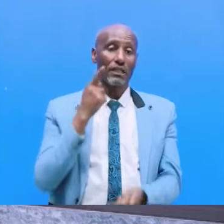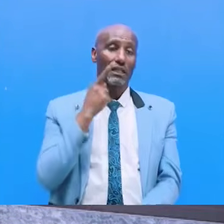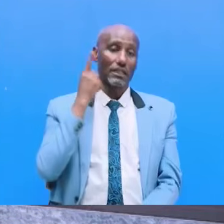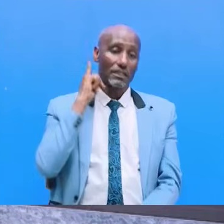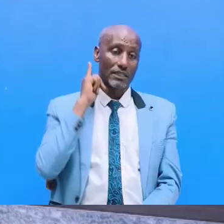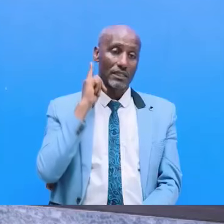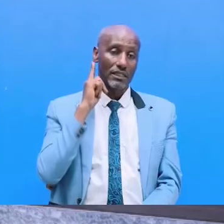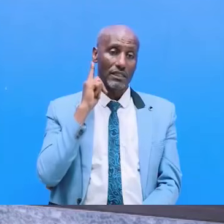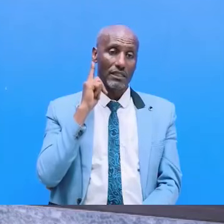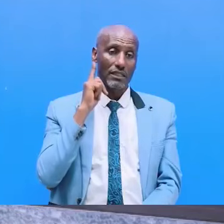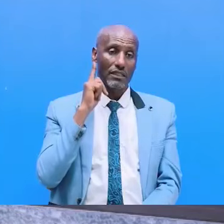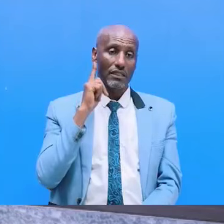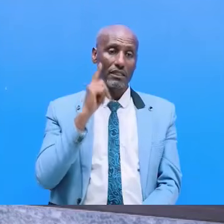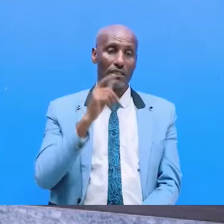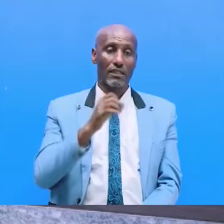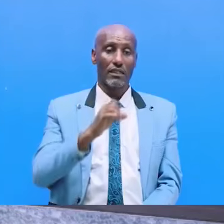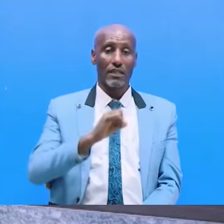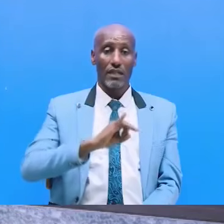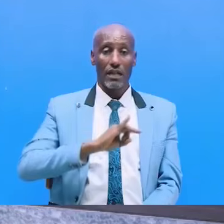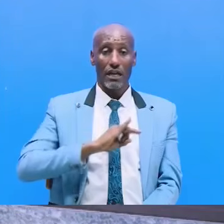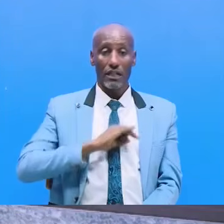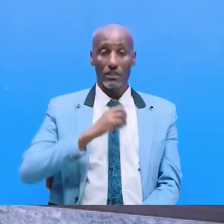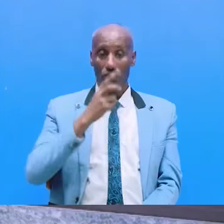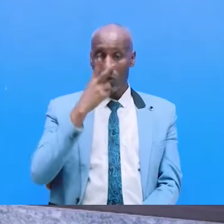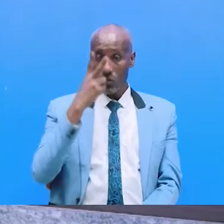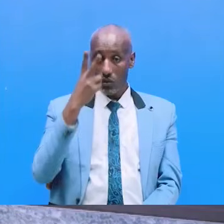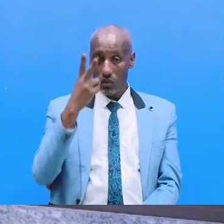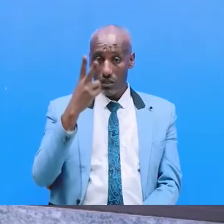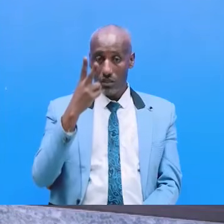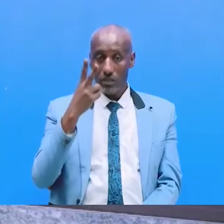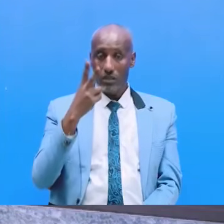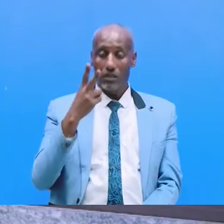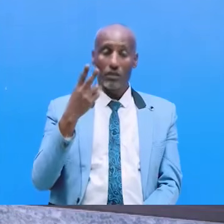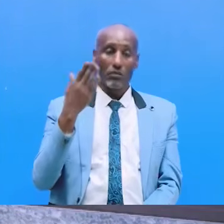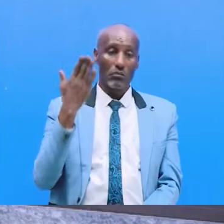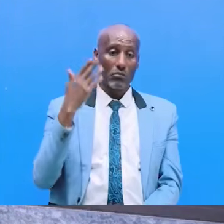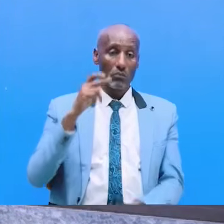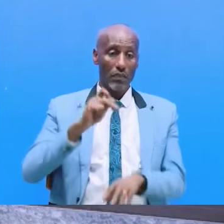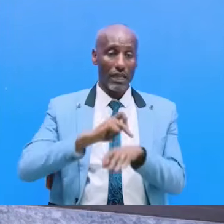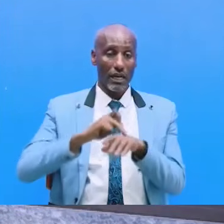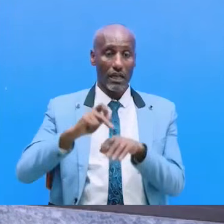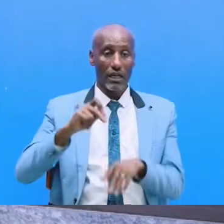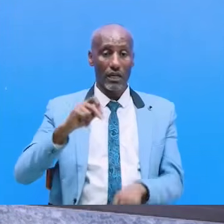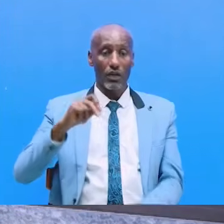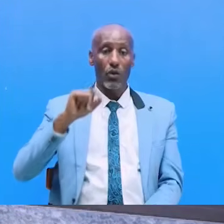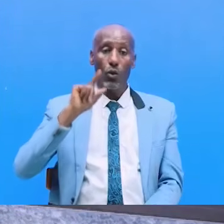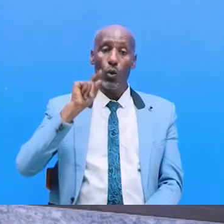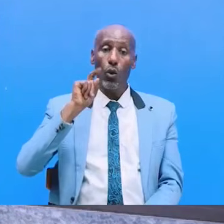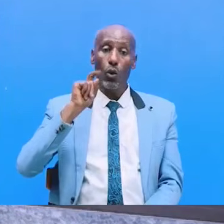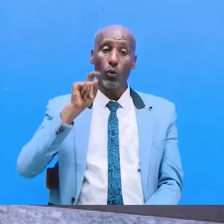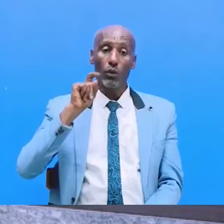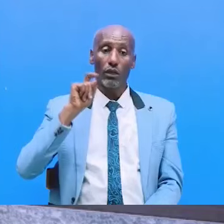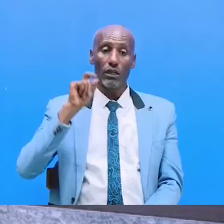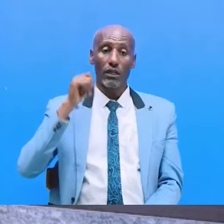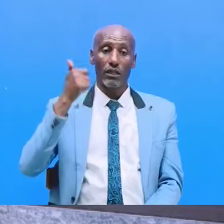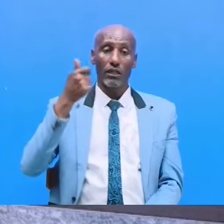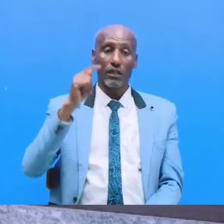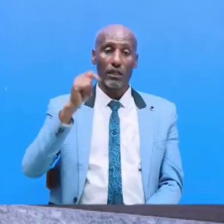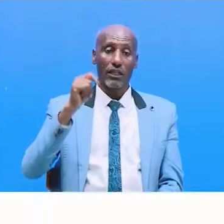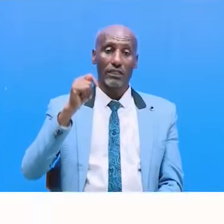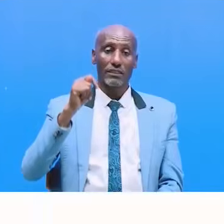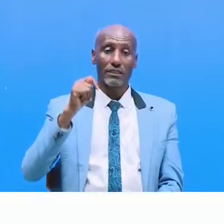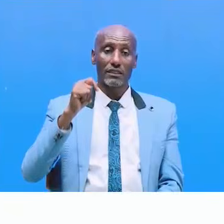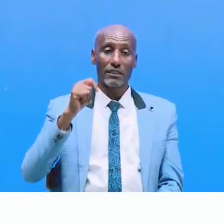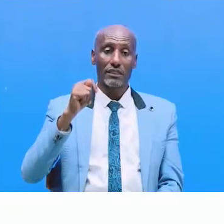I saw owl at night. I saw blank owl at night. Here is owl, which is started